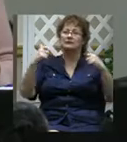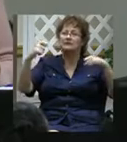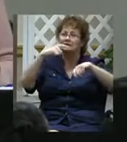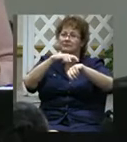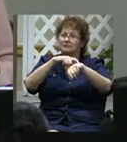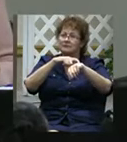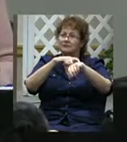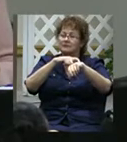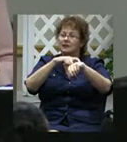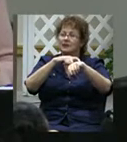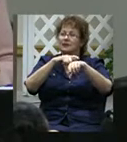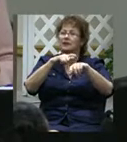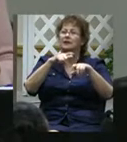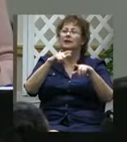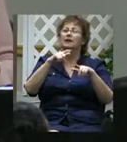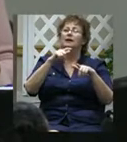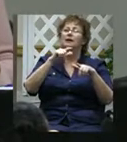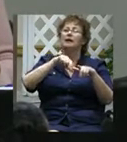it also has